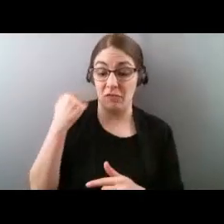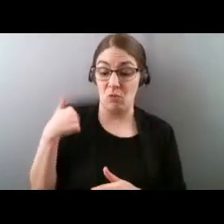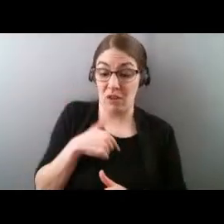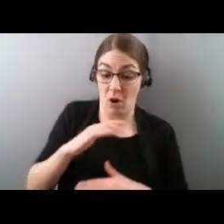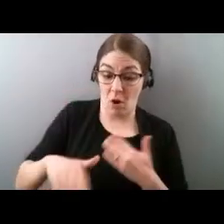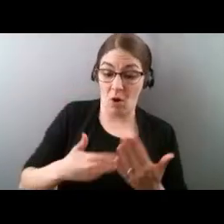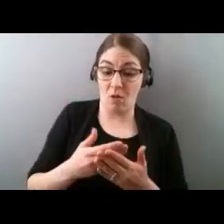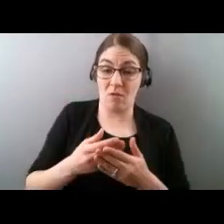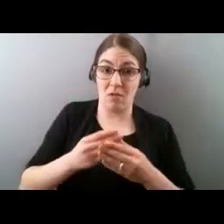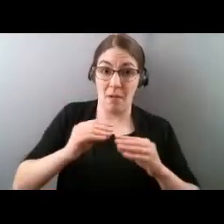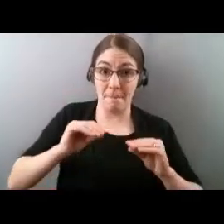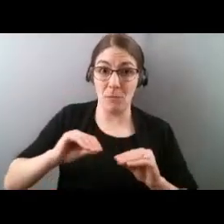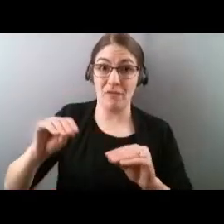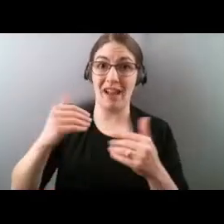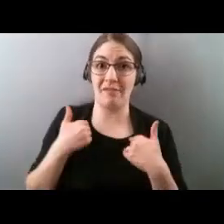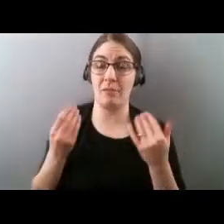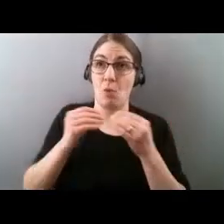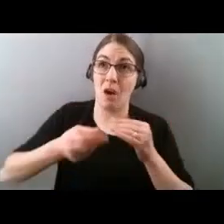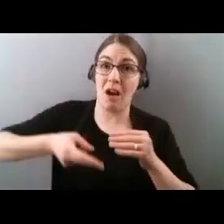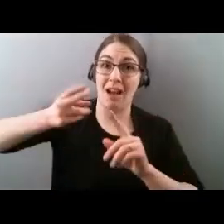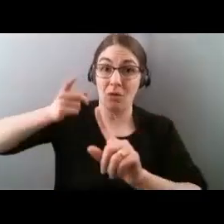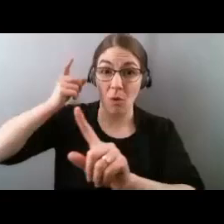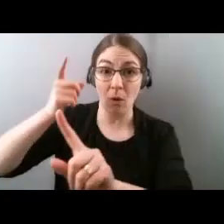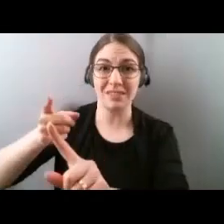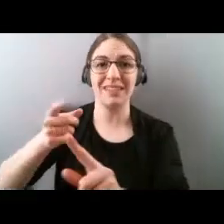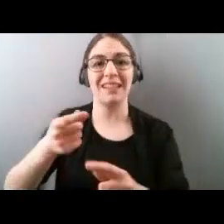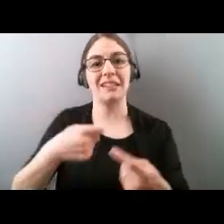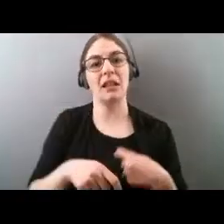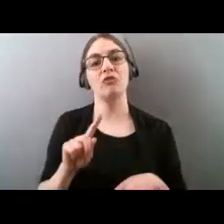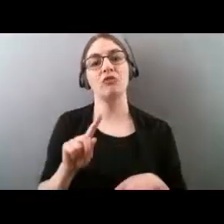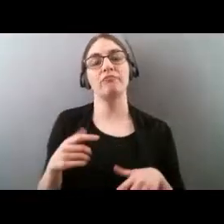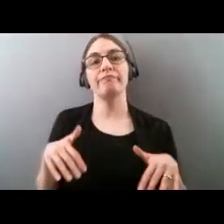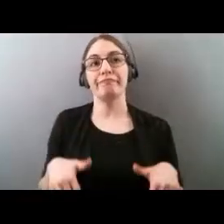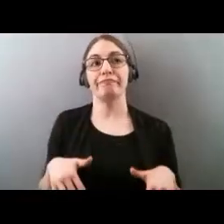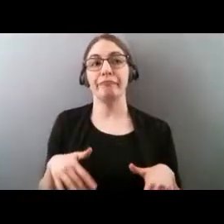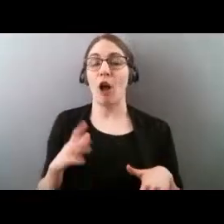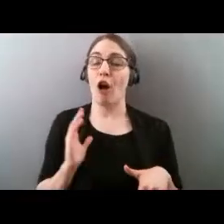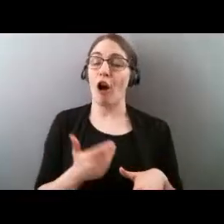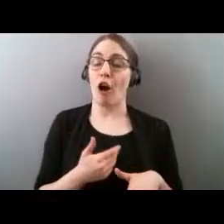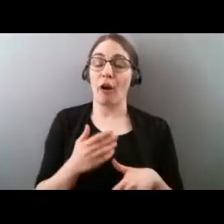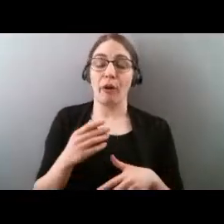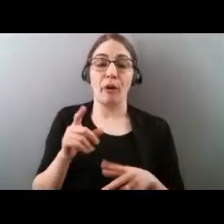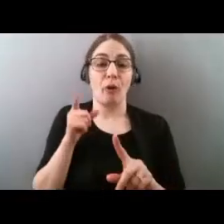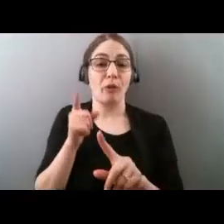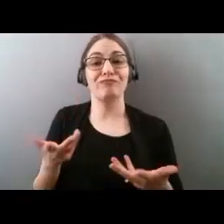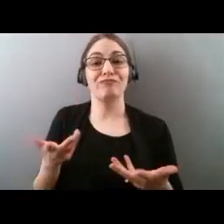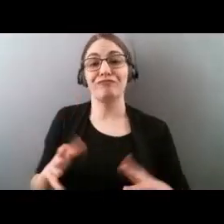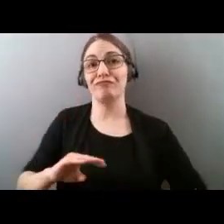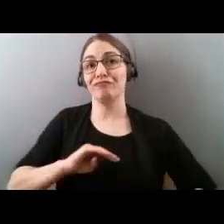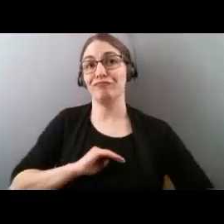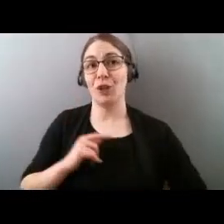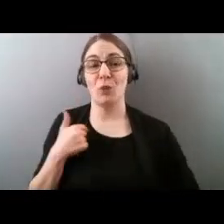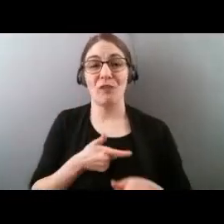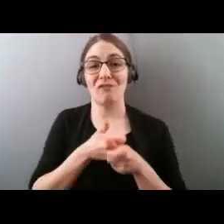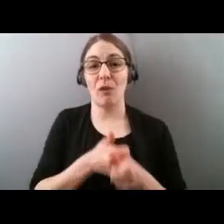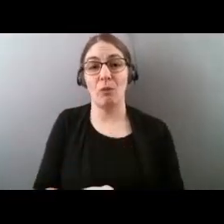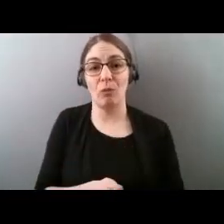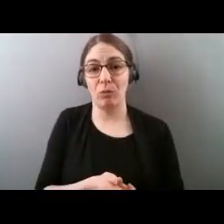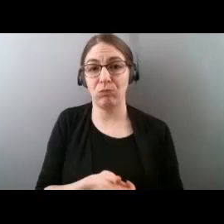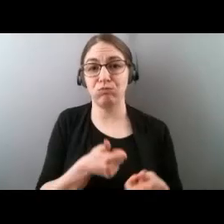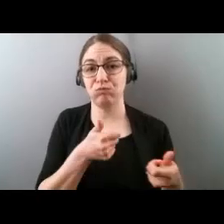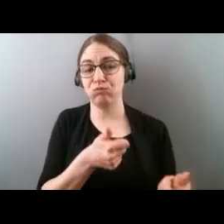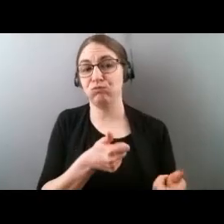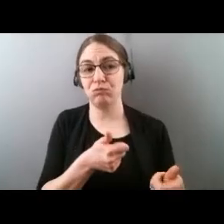the goalposts instead of maybe resting on our laurels and saying, oh, we met our goals here, we're in compliance, is I